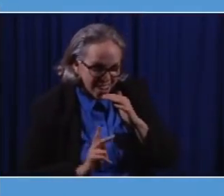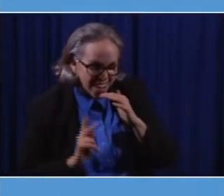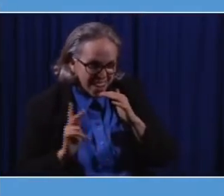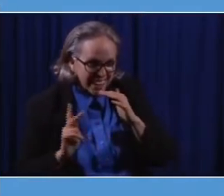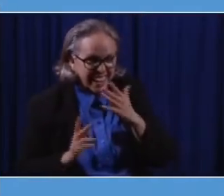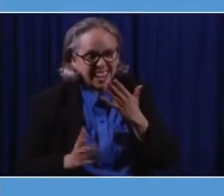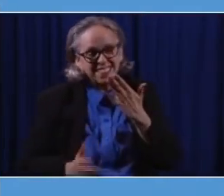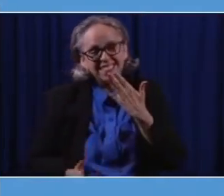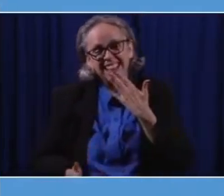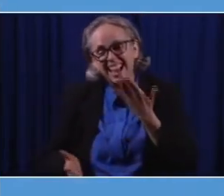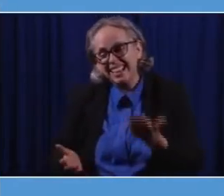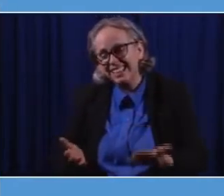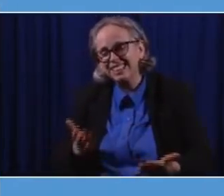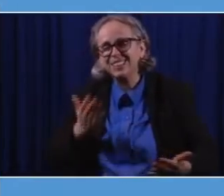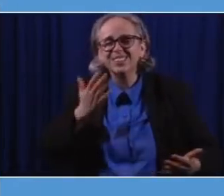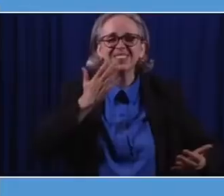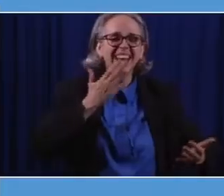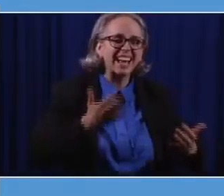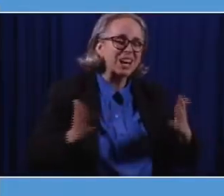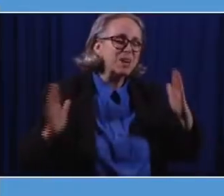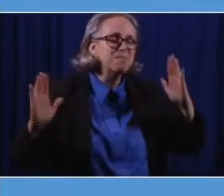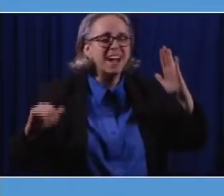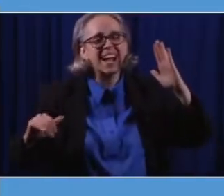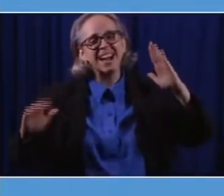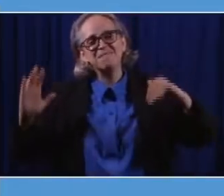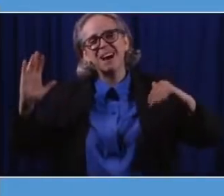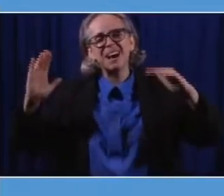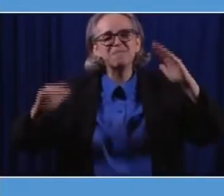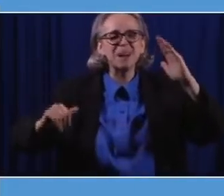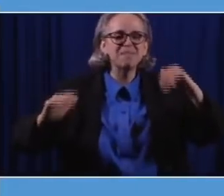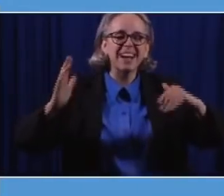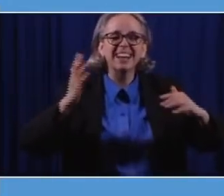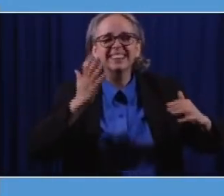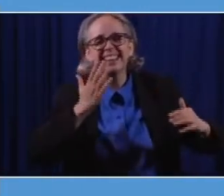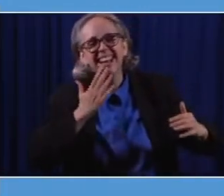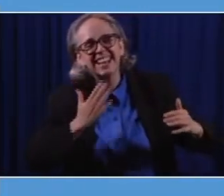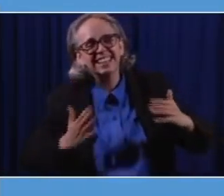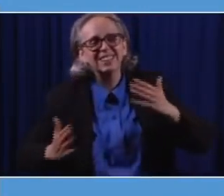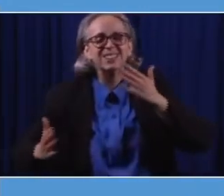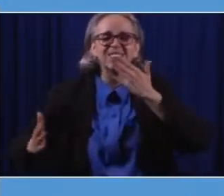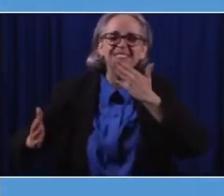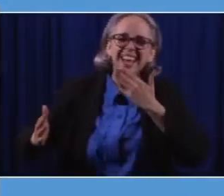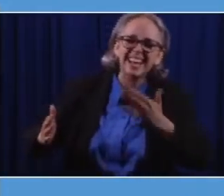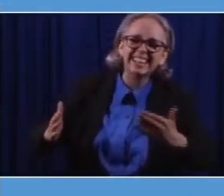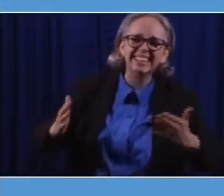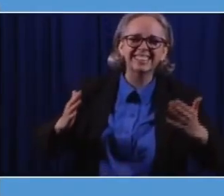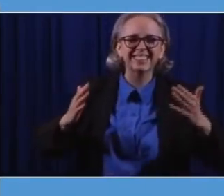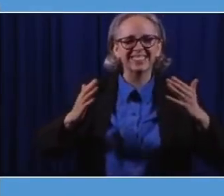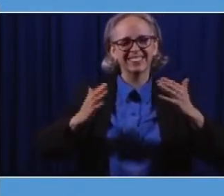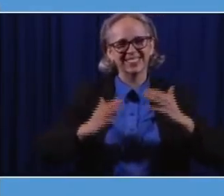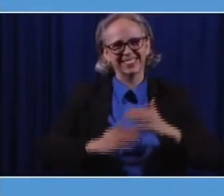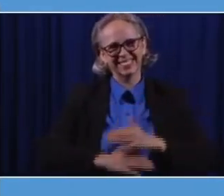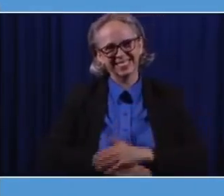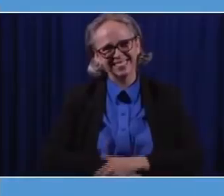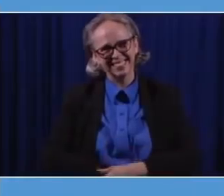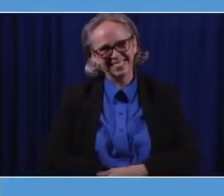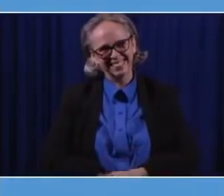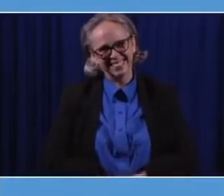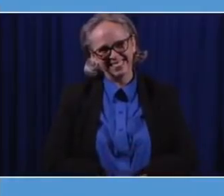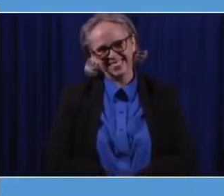Thank you. Bye. Bye. Thank you. Thank you.